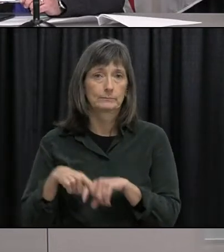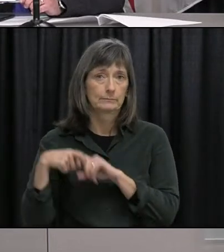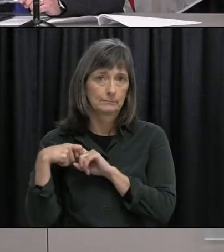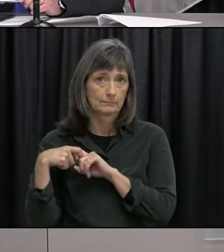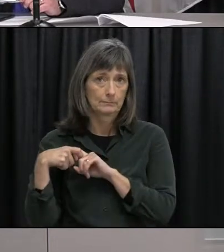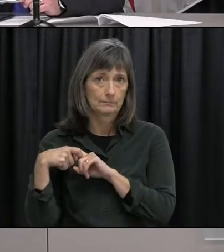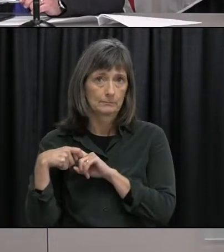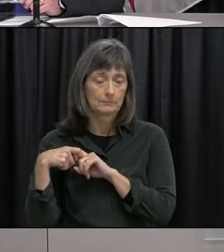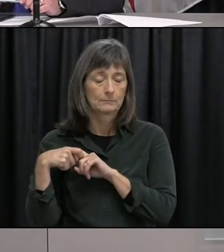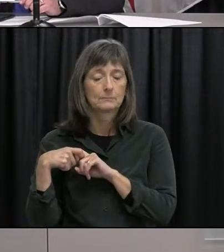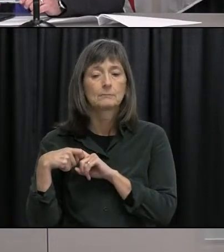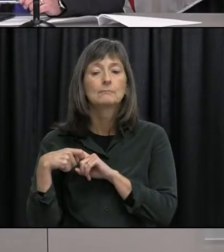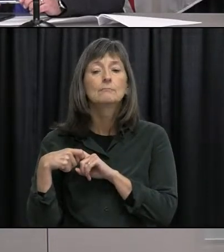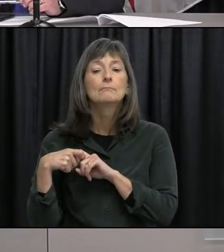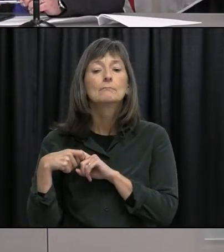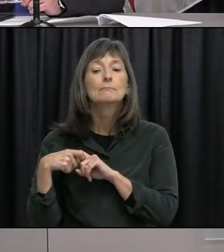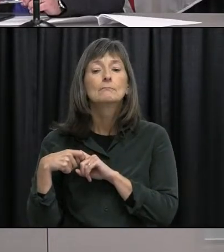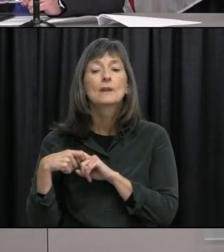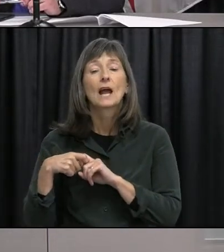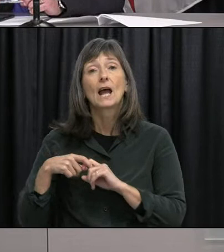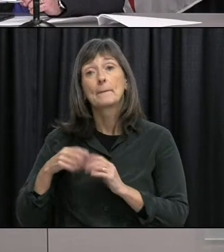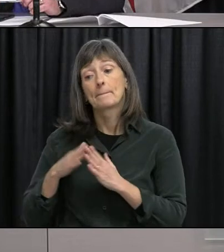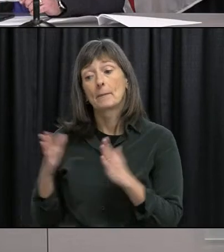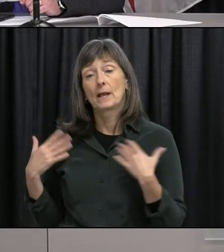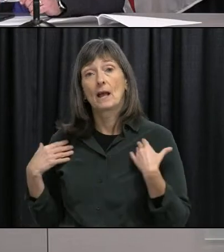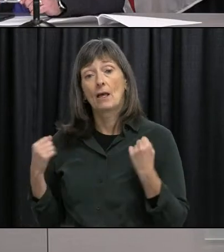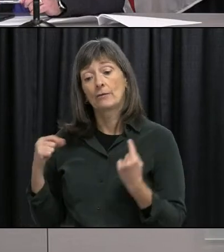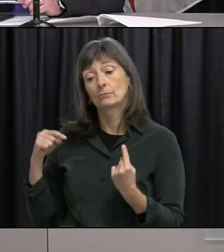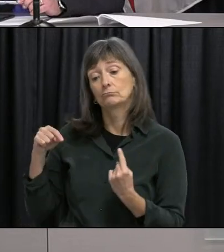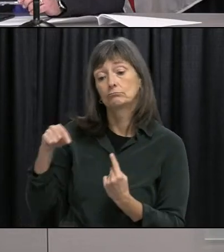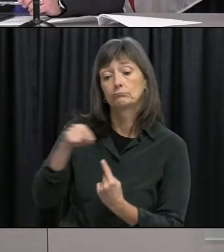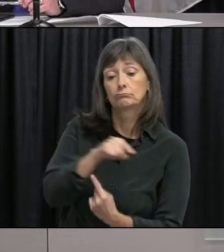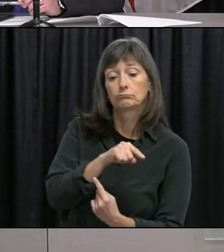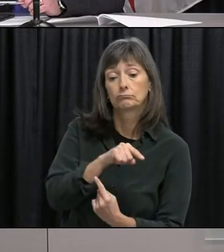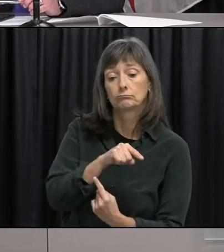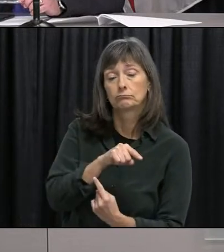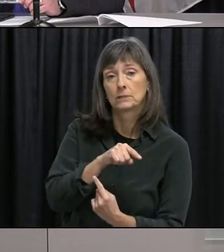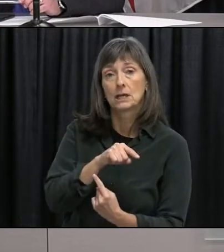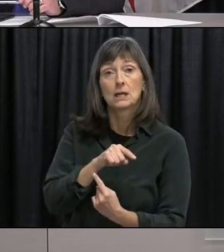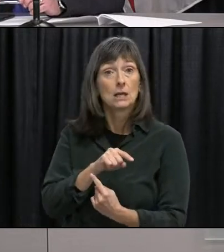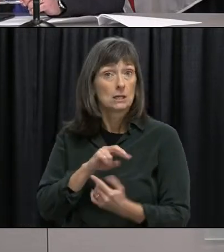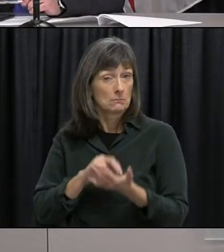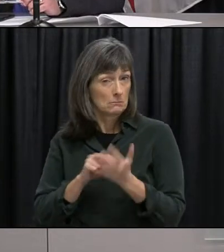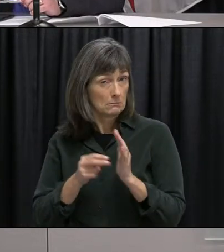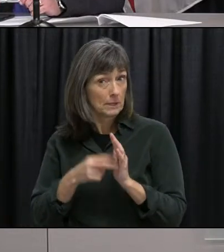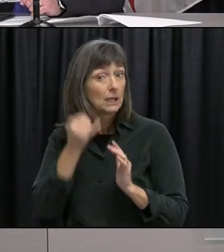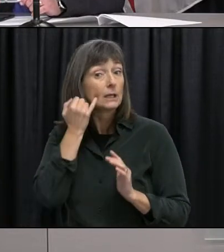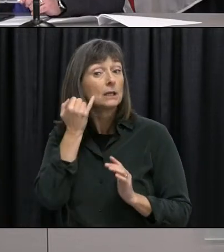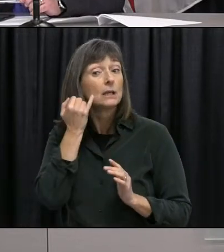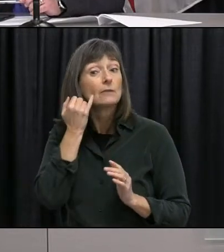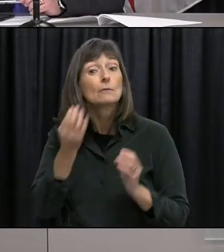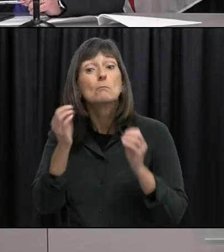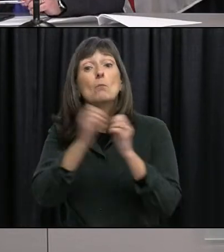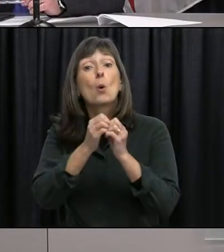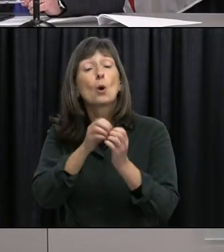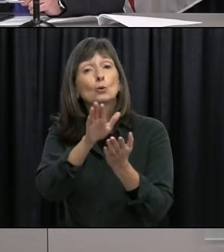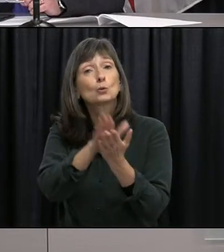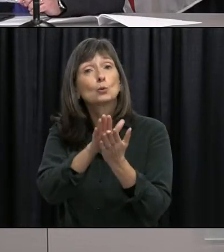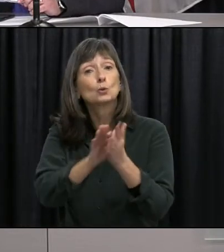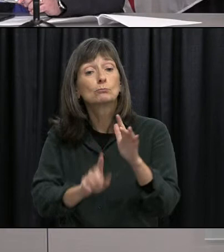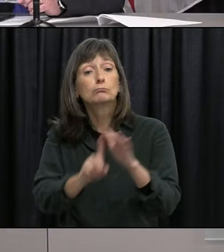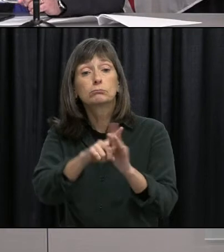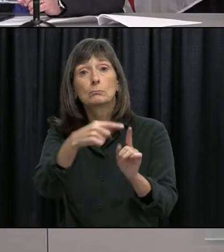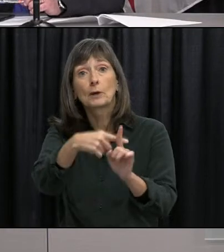contact tracing to take place, is that more or less the model that we can expect to see? Should there be any future